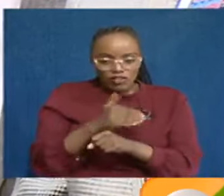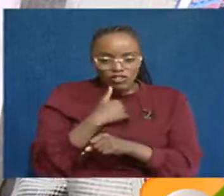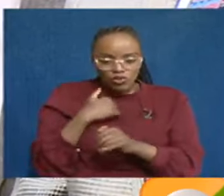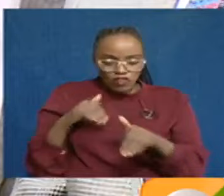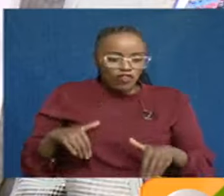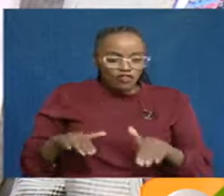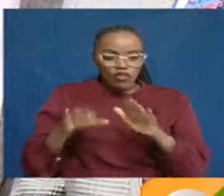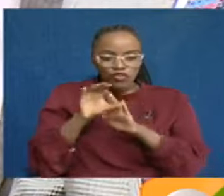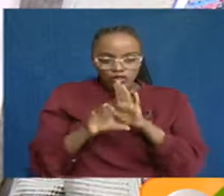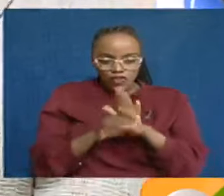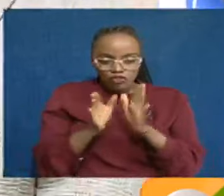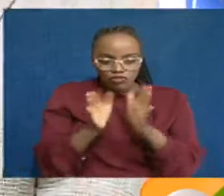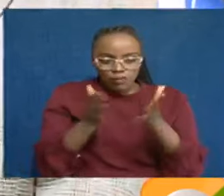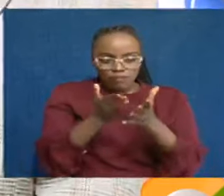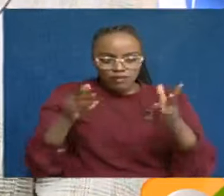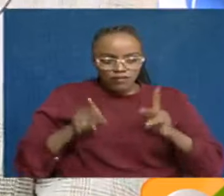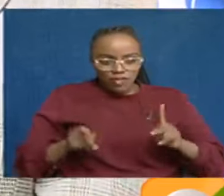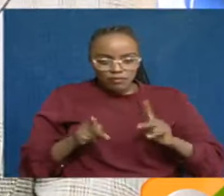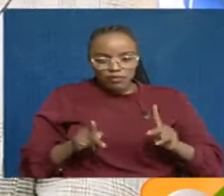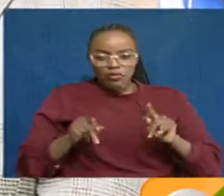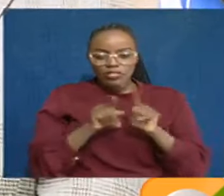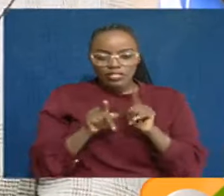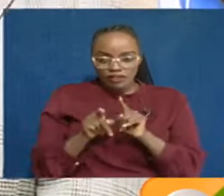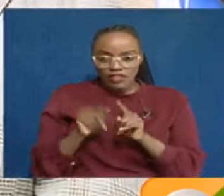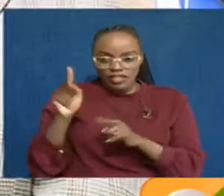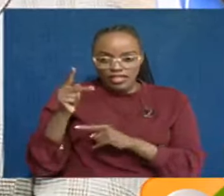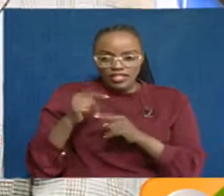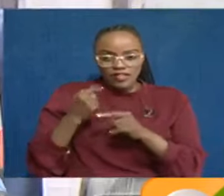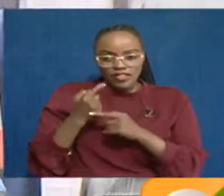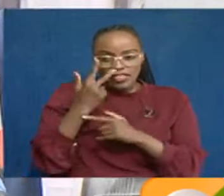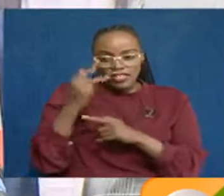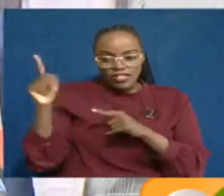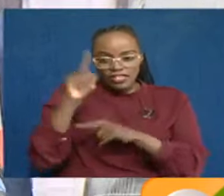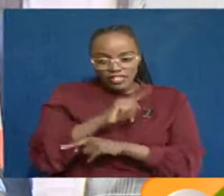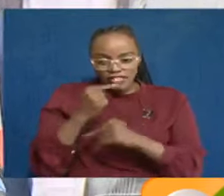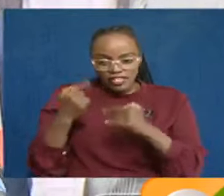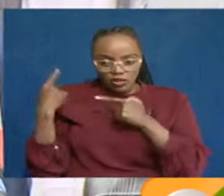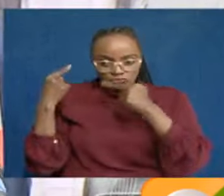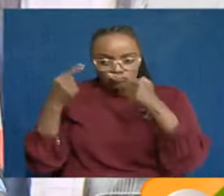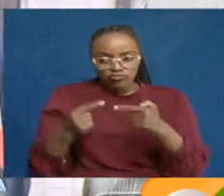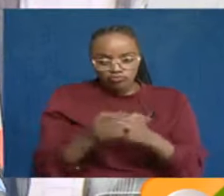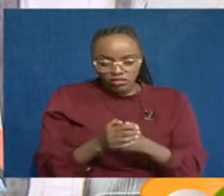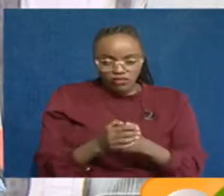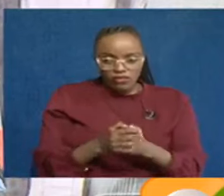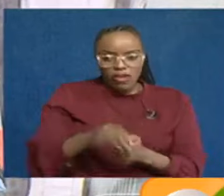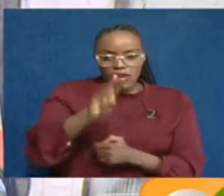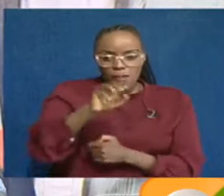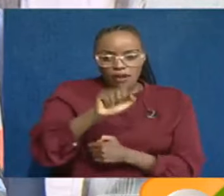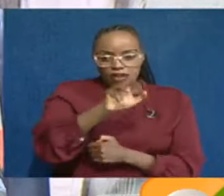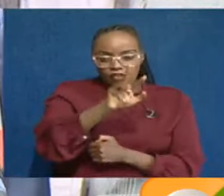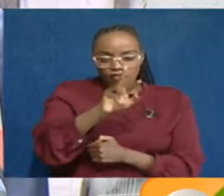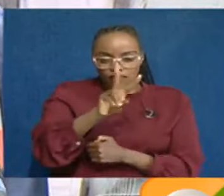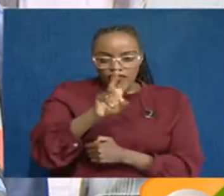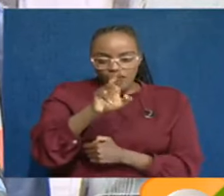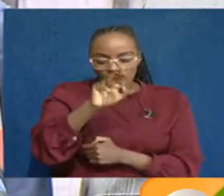allegiance to the public, to the Republic of Kenya. Over the past 3 days, Maverick Aoko